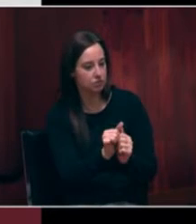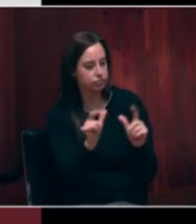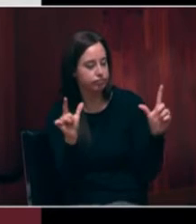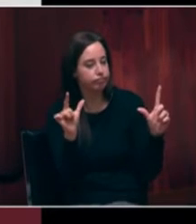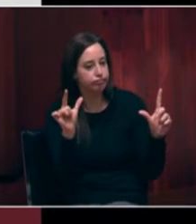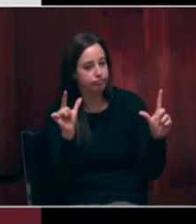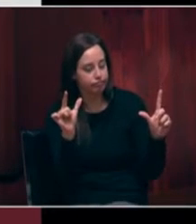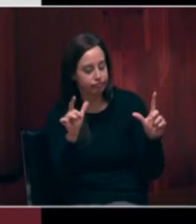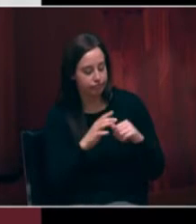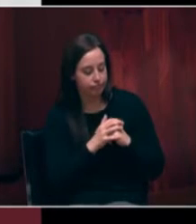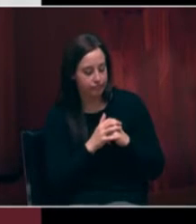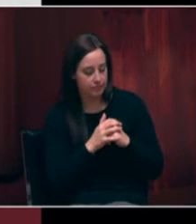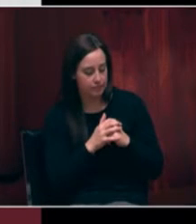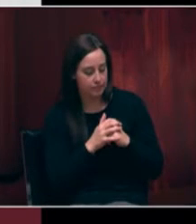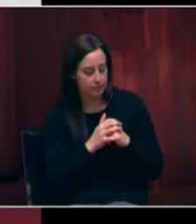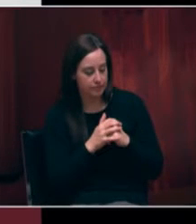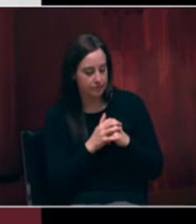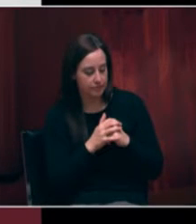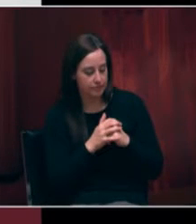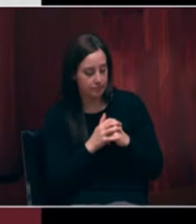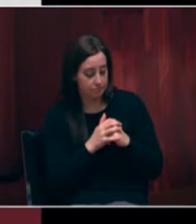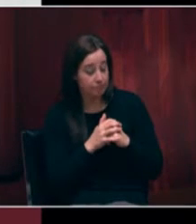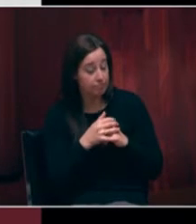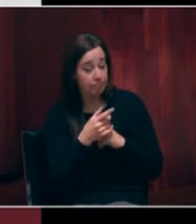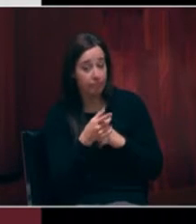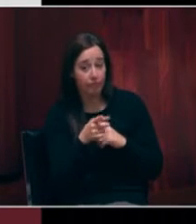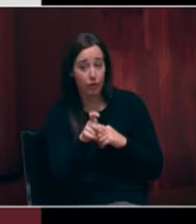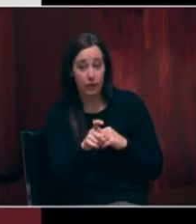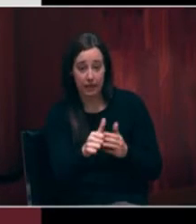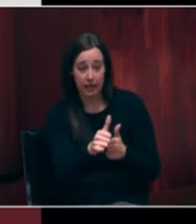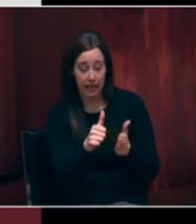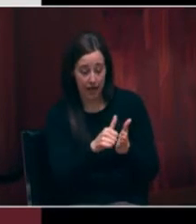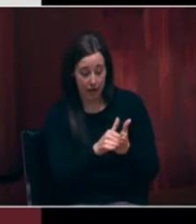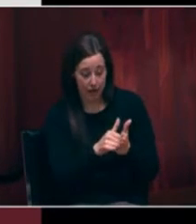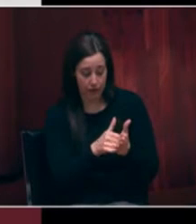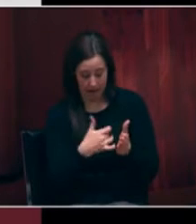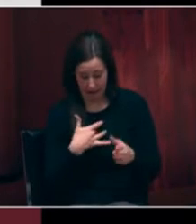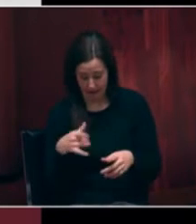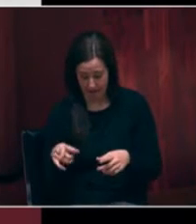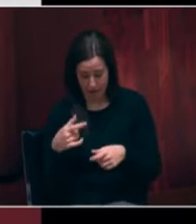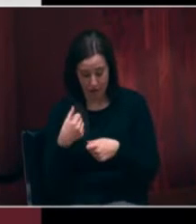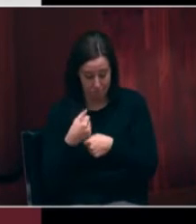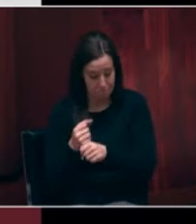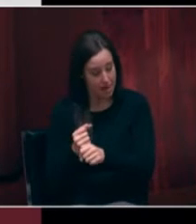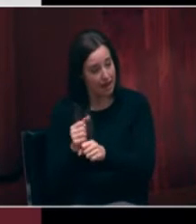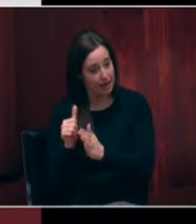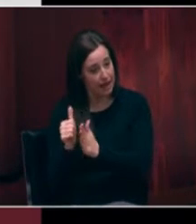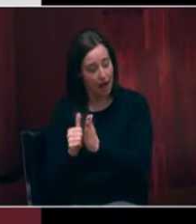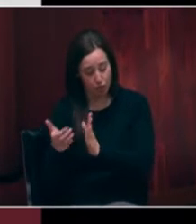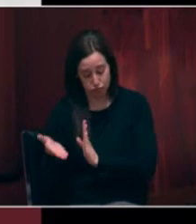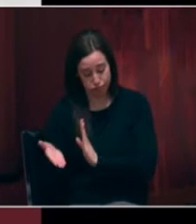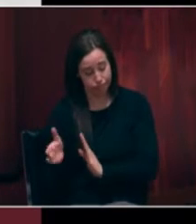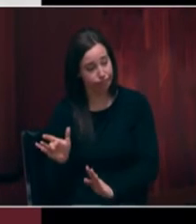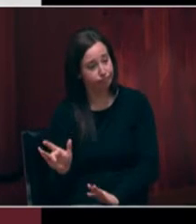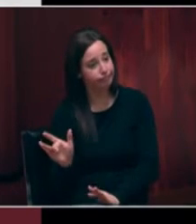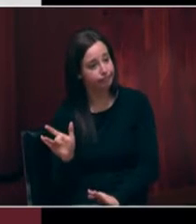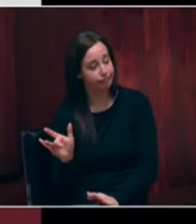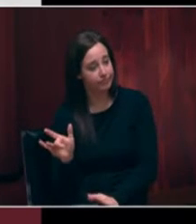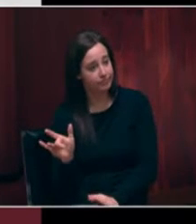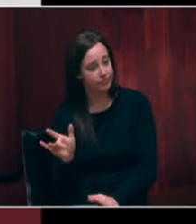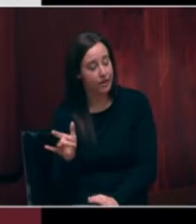out to you. And again, if you need an account, there's the create button account there. We are redesigning the